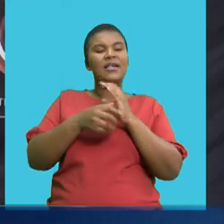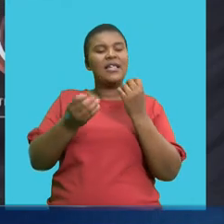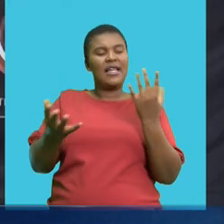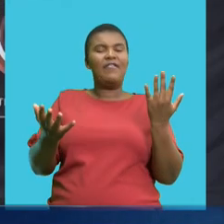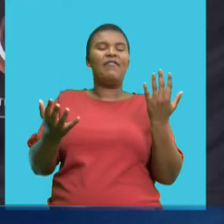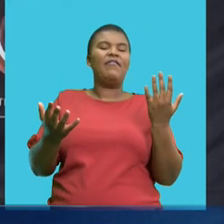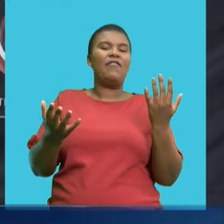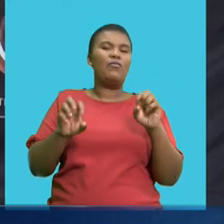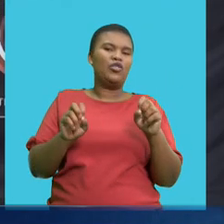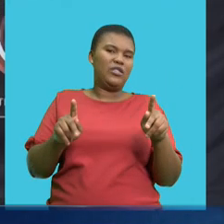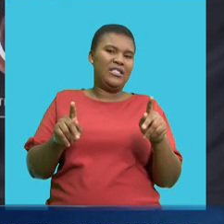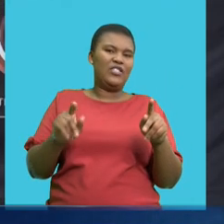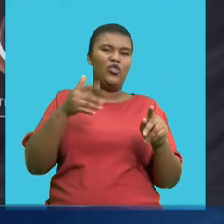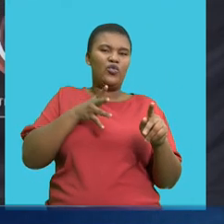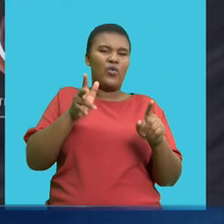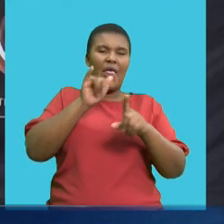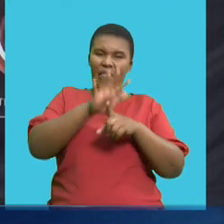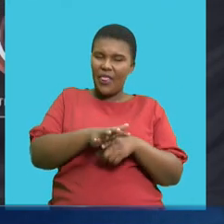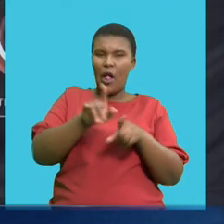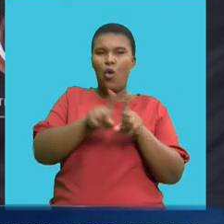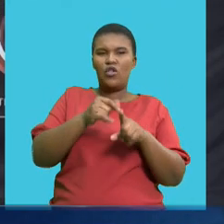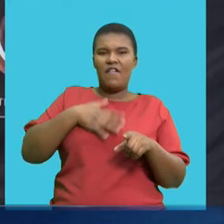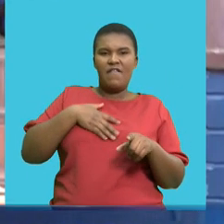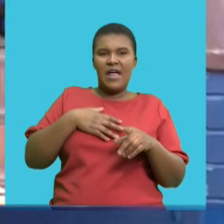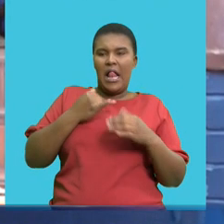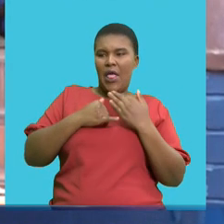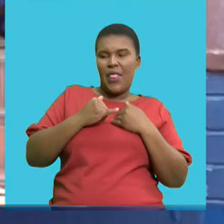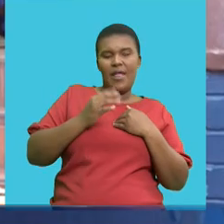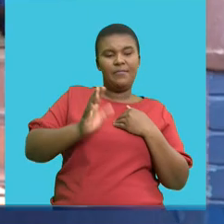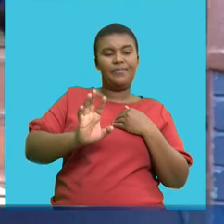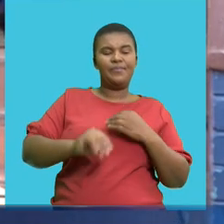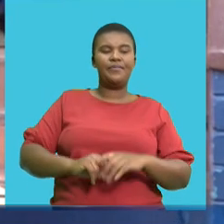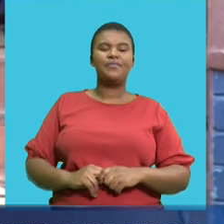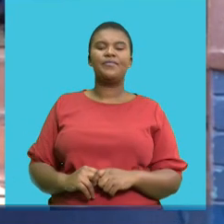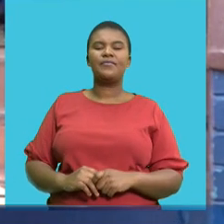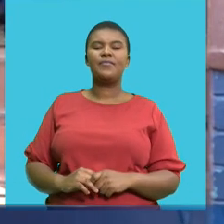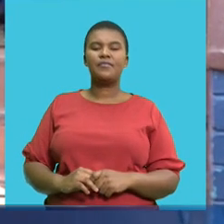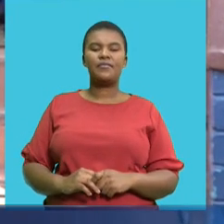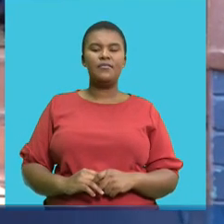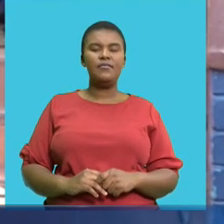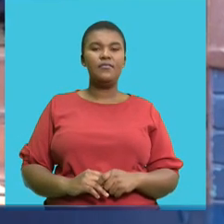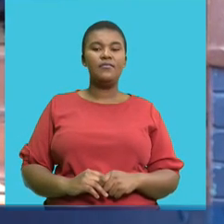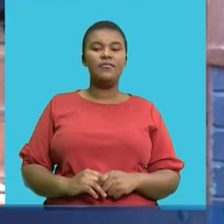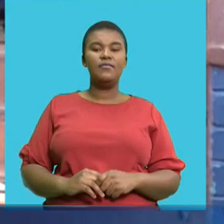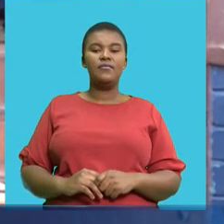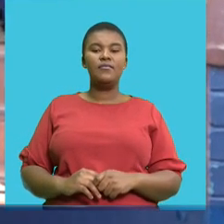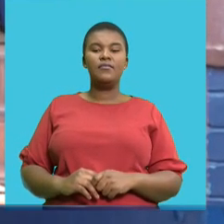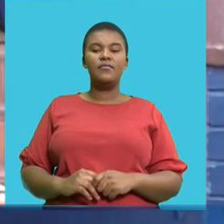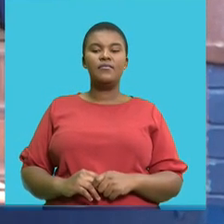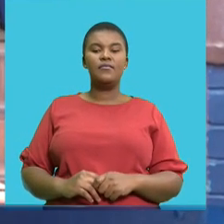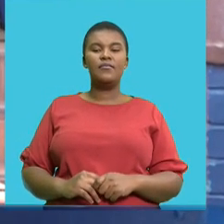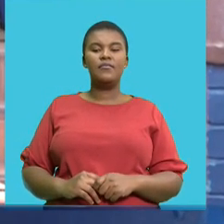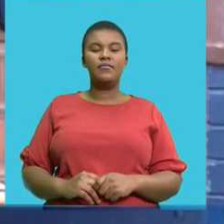bengazitholi becindezelekile futhi ke bengazizwa bevaleleke ngaphandle. It is important that we from time to time